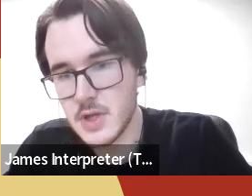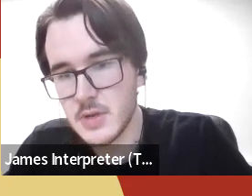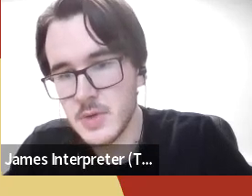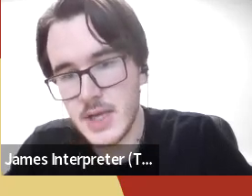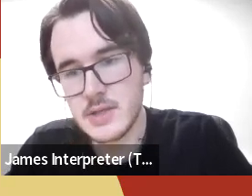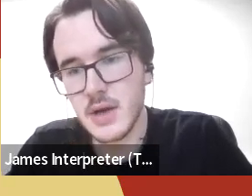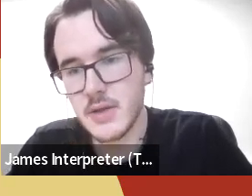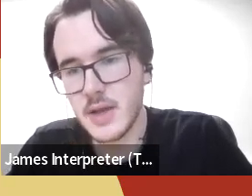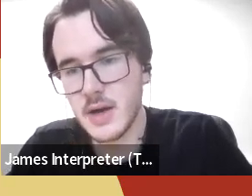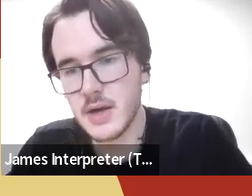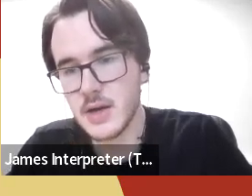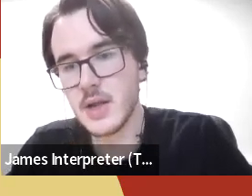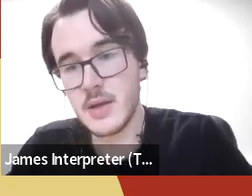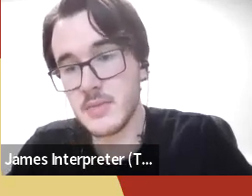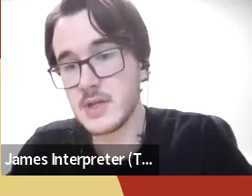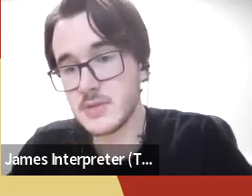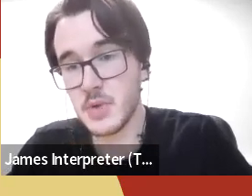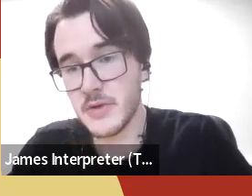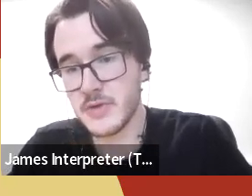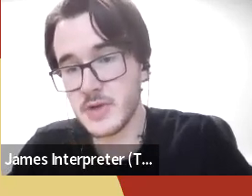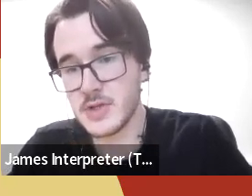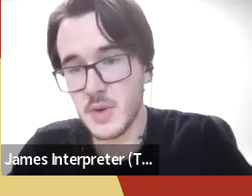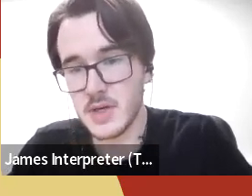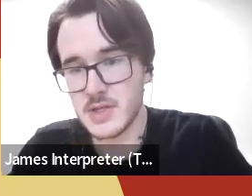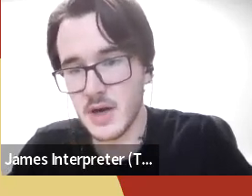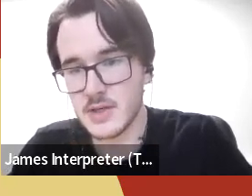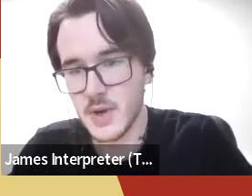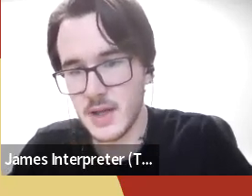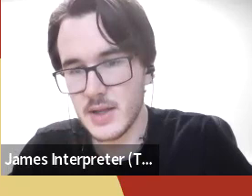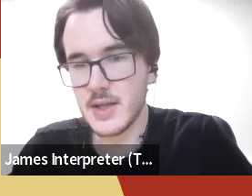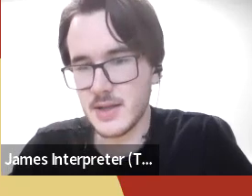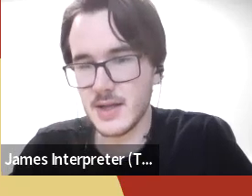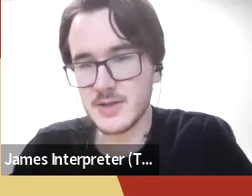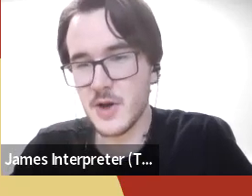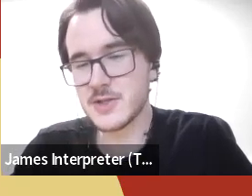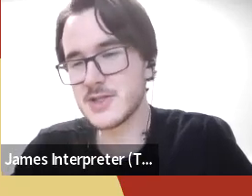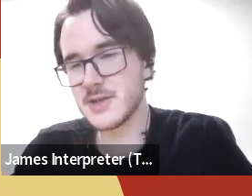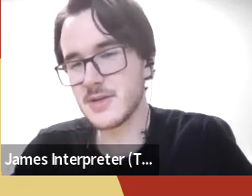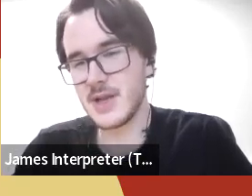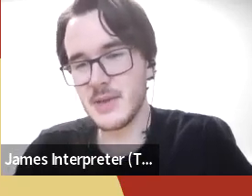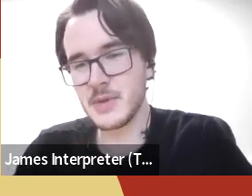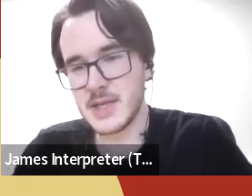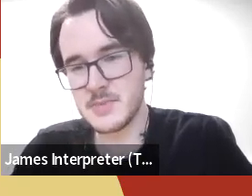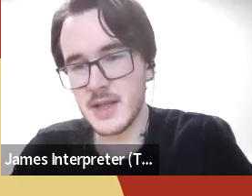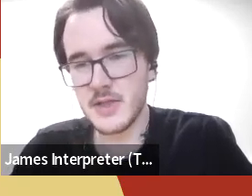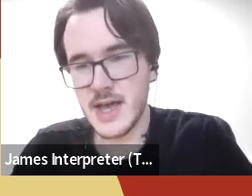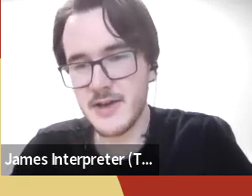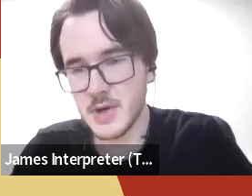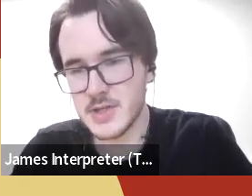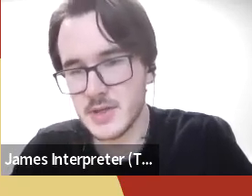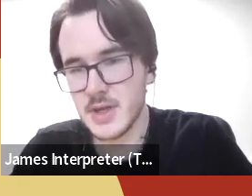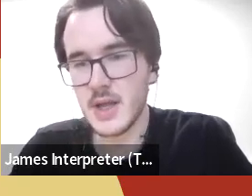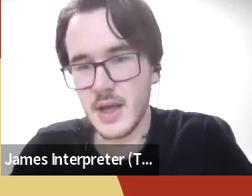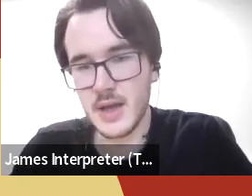So with communication out there, it's important for you to know where to start as well, and not just label me as being the